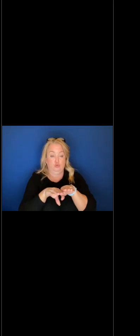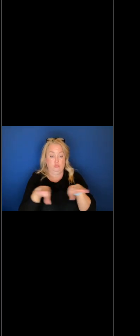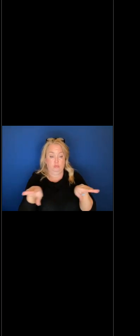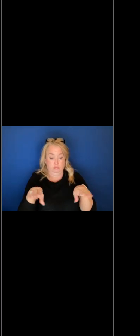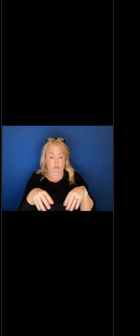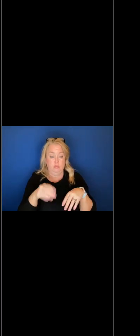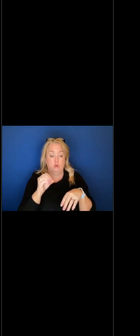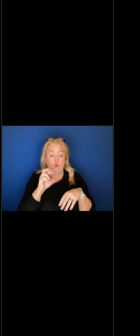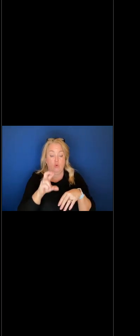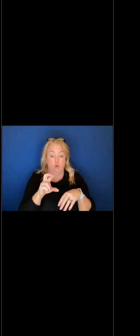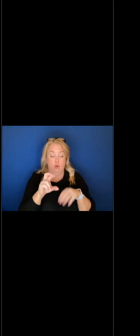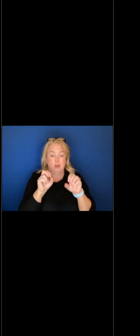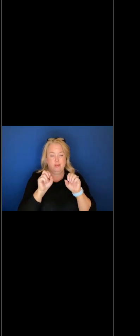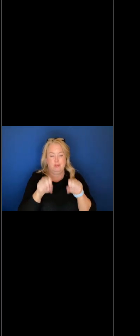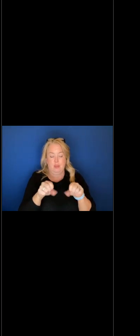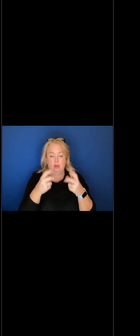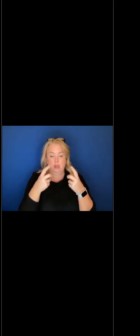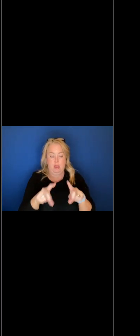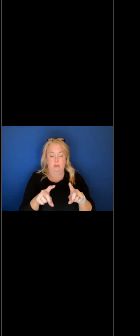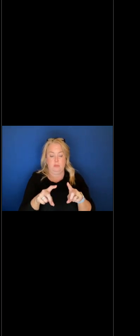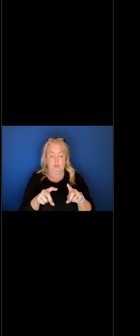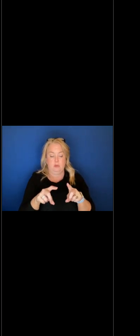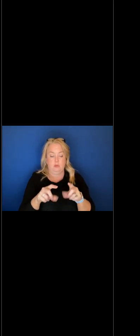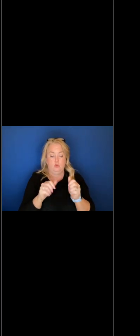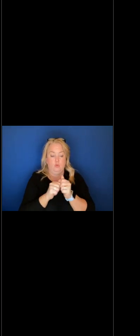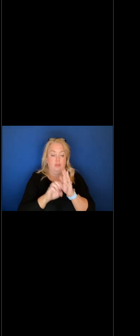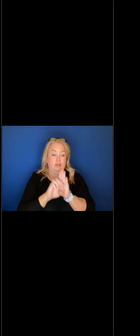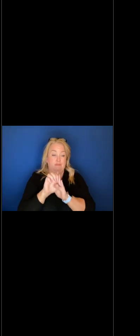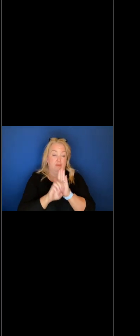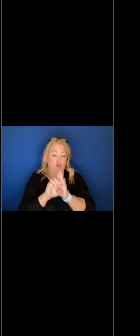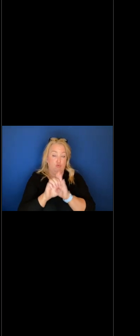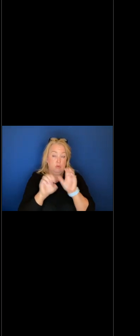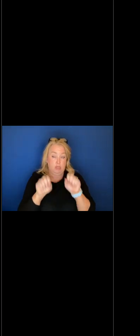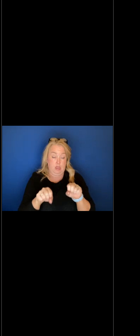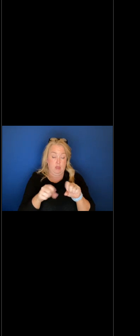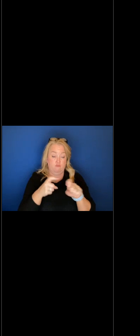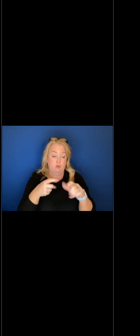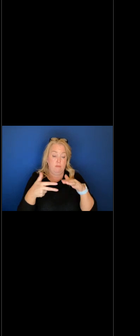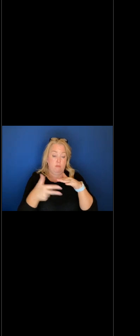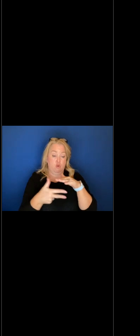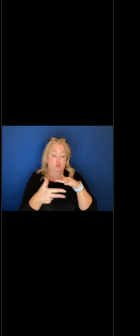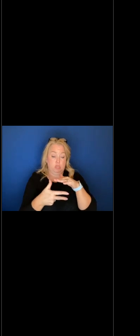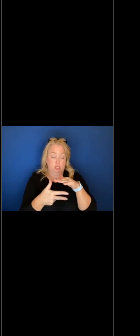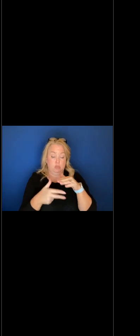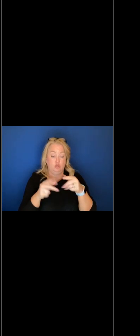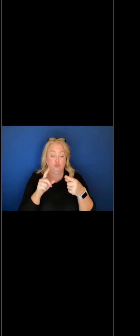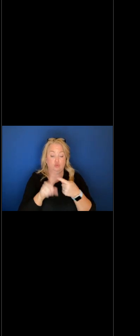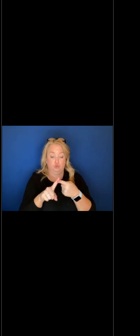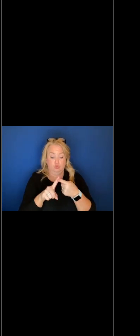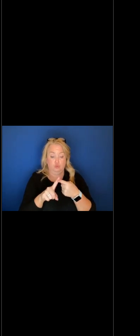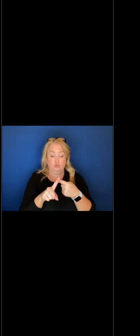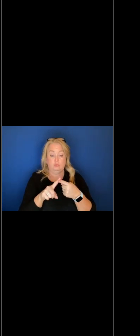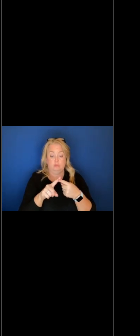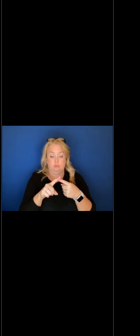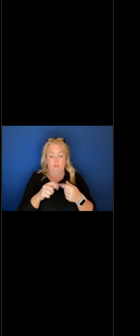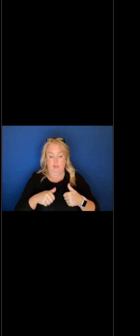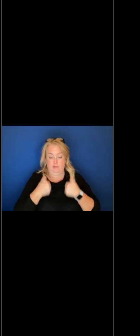or this can be accomplished by means of an elevator from the parking garage to the dwelling unit.